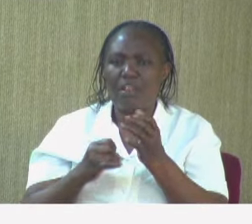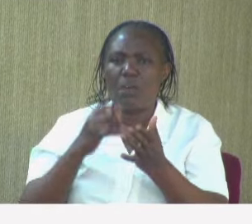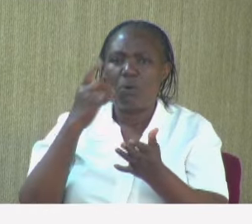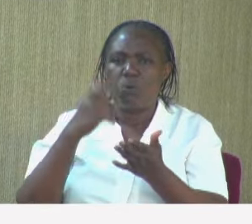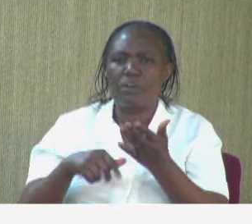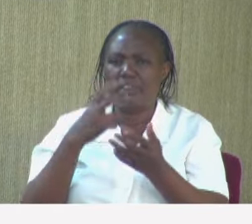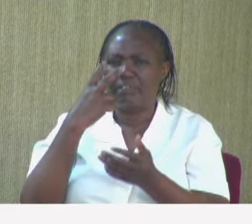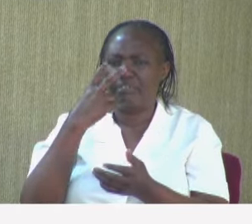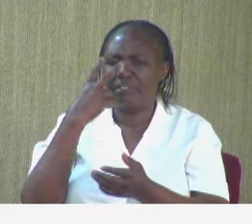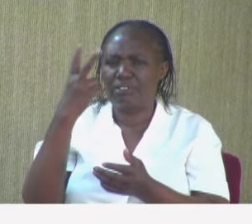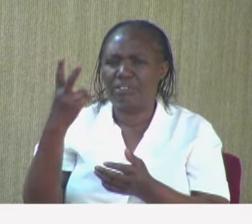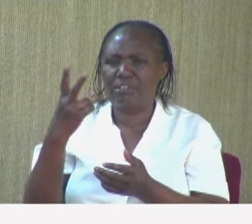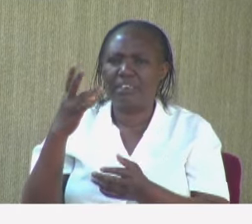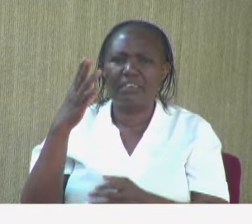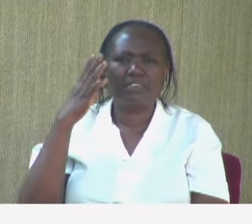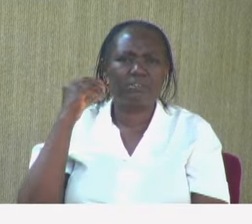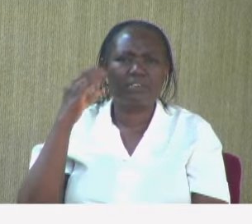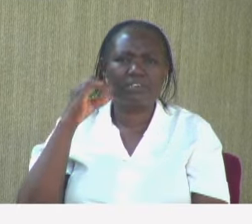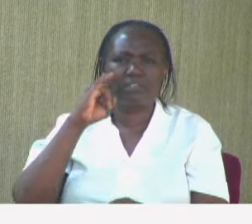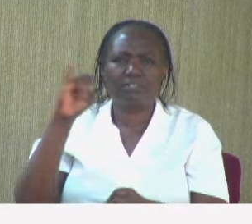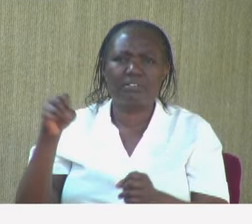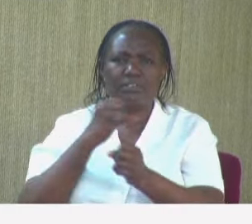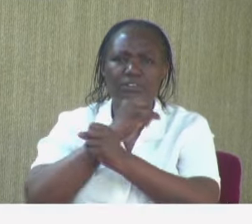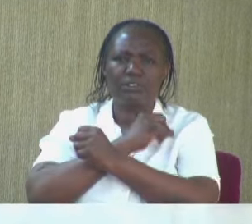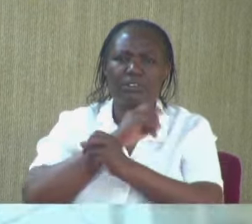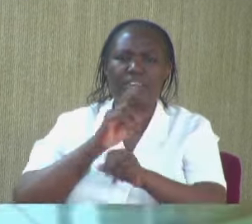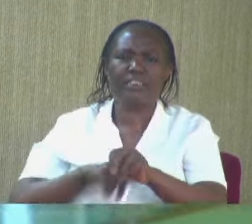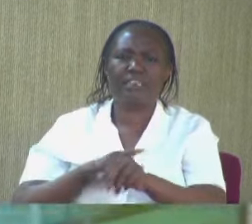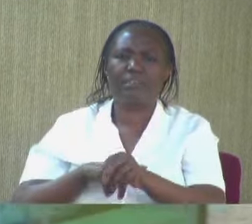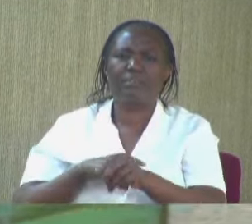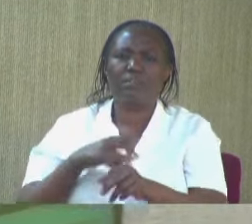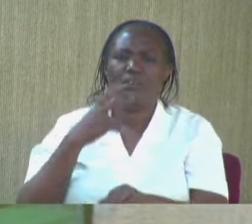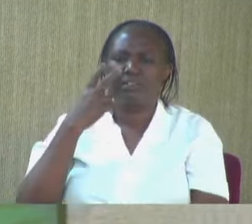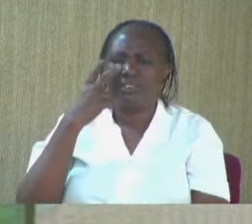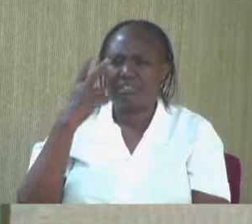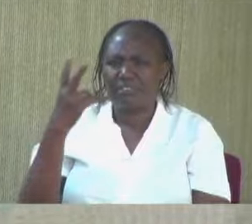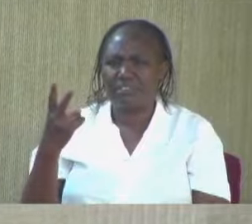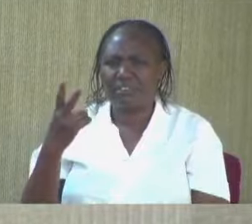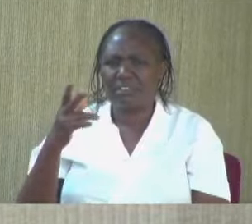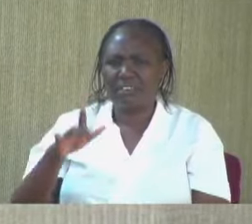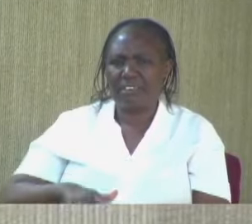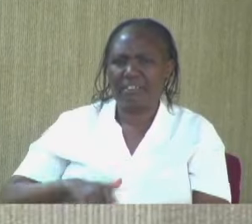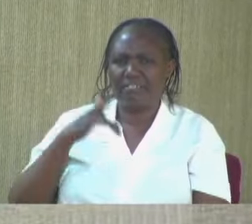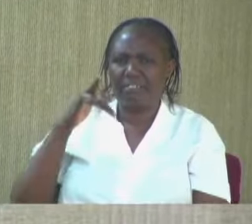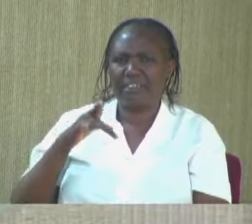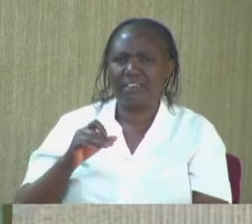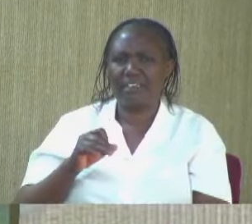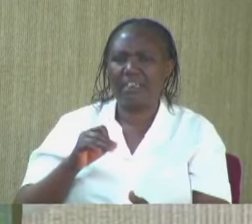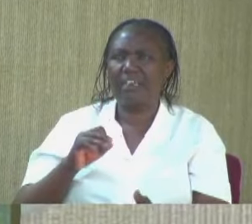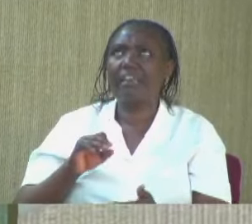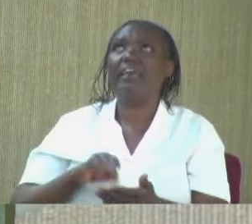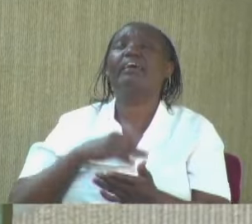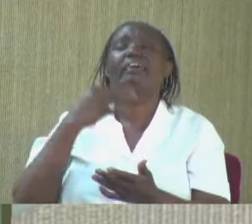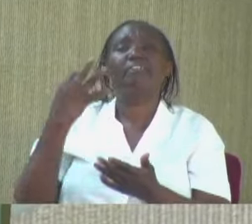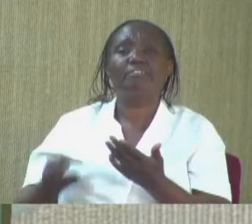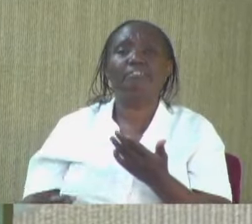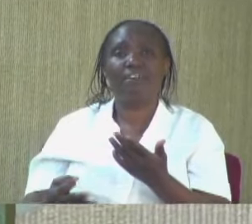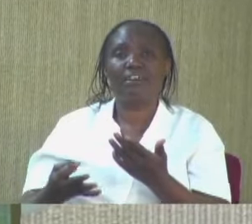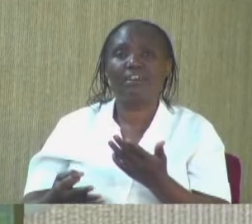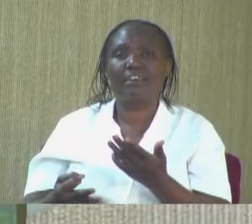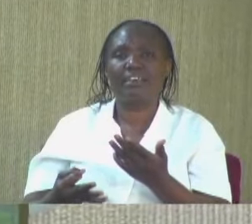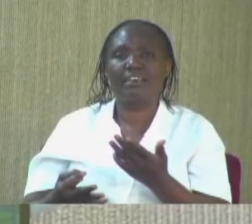visionary experiences of John is that while he was in vision, he fell down as though he